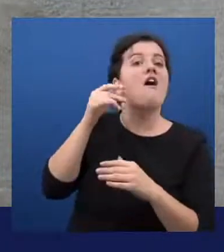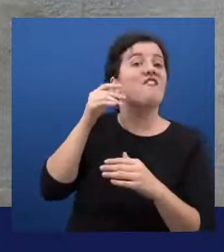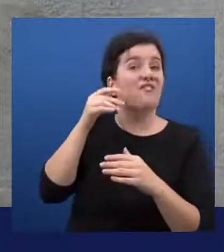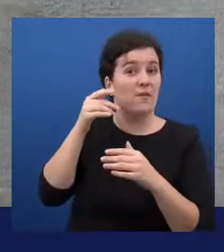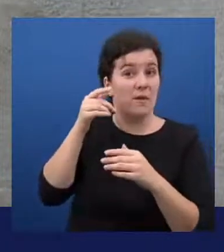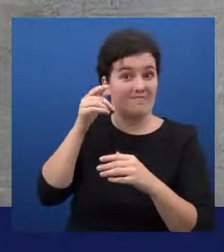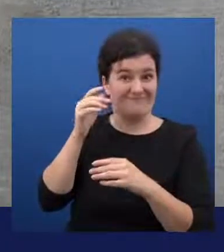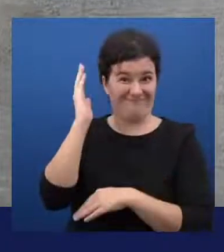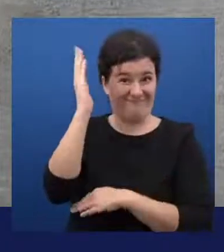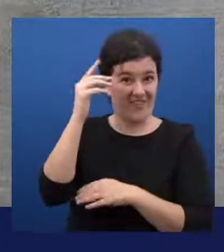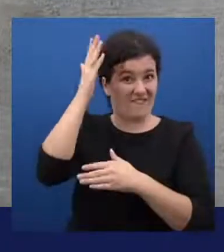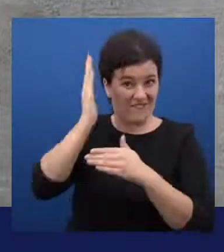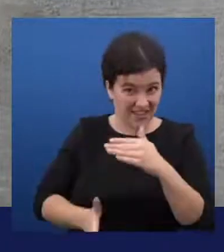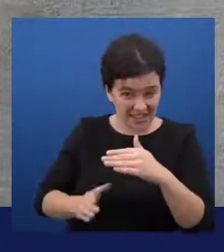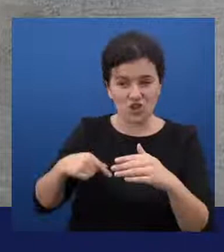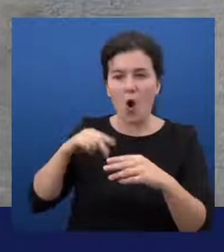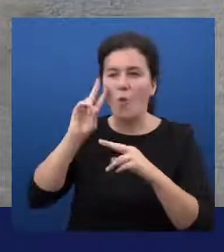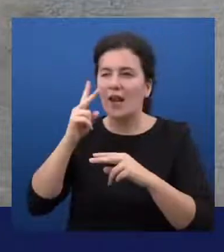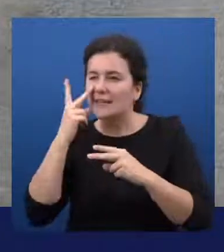Do tweet us the questions.